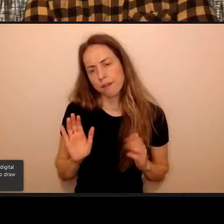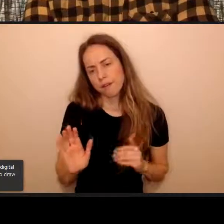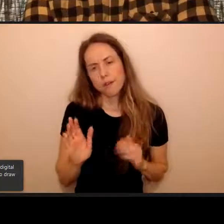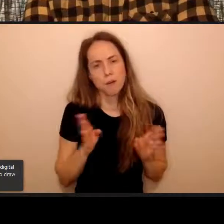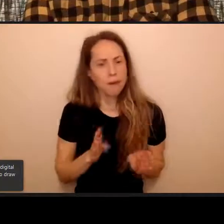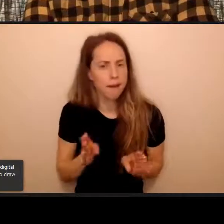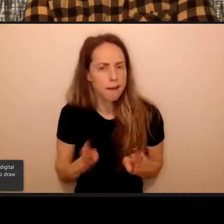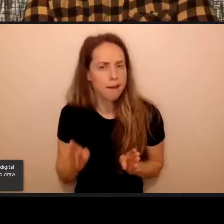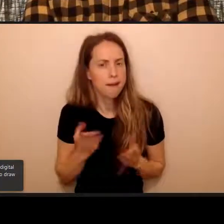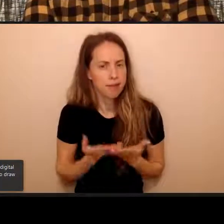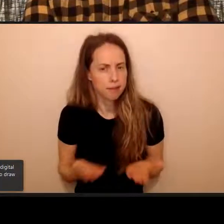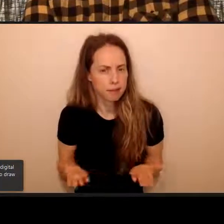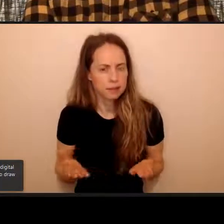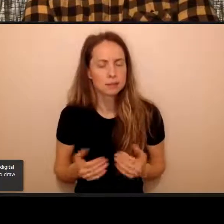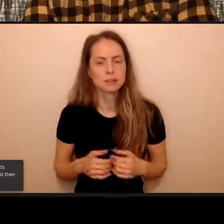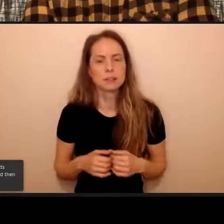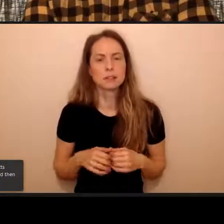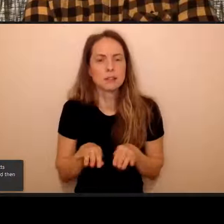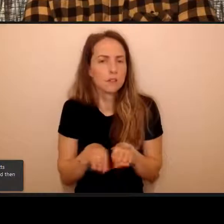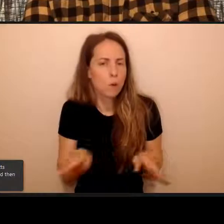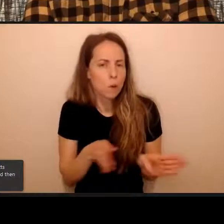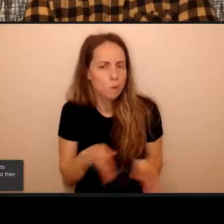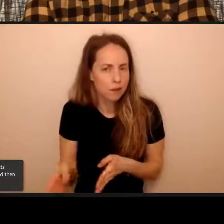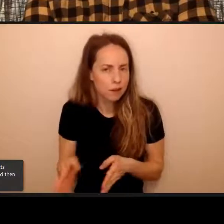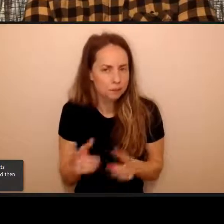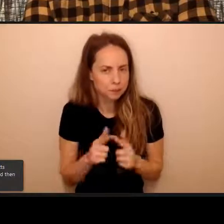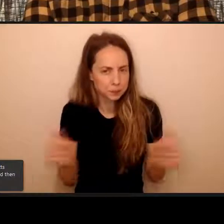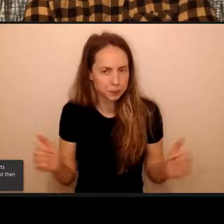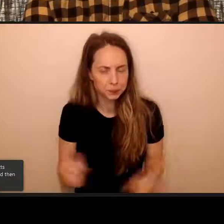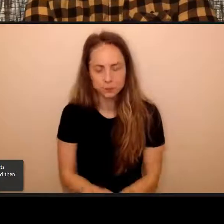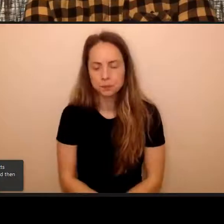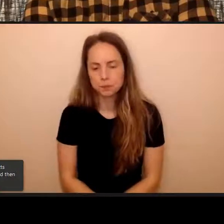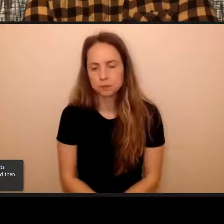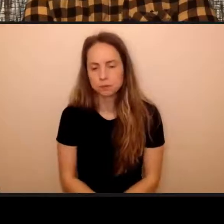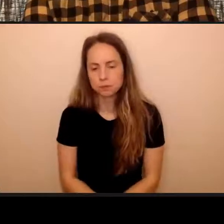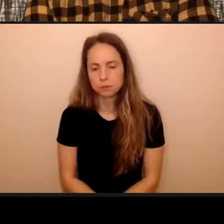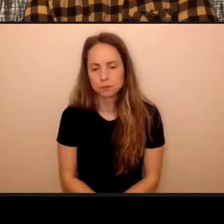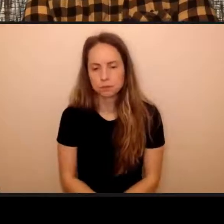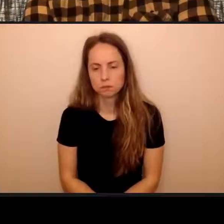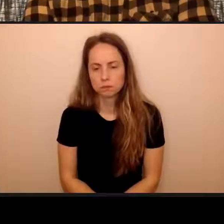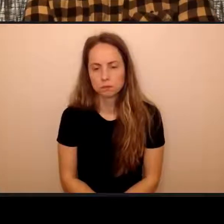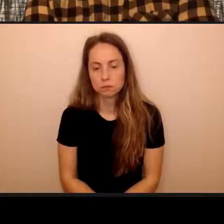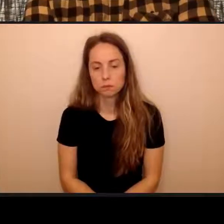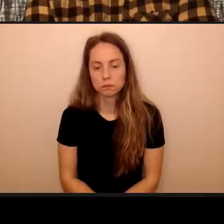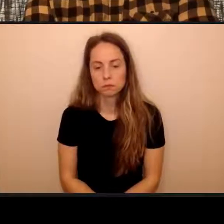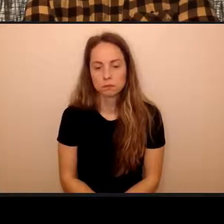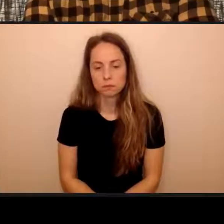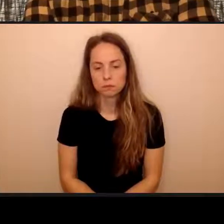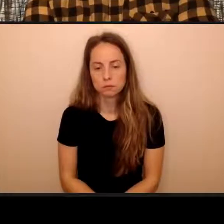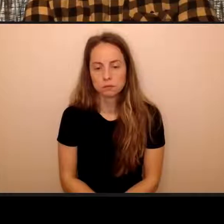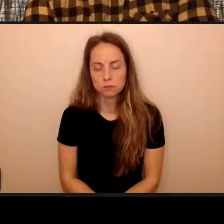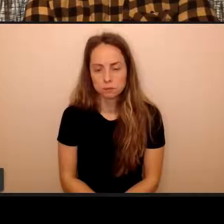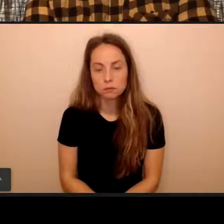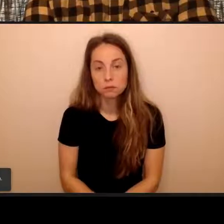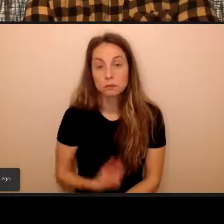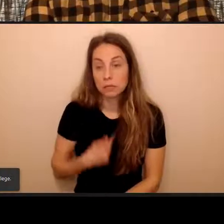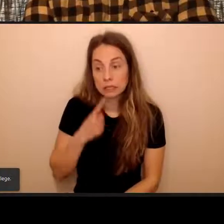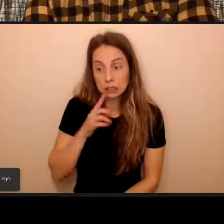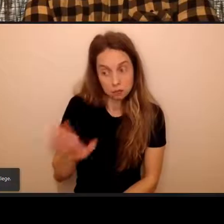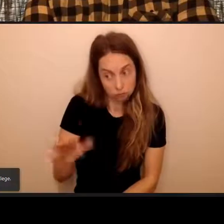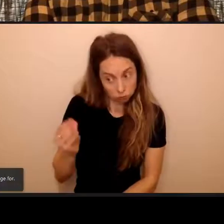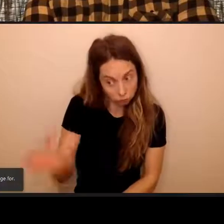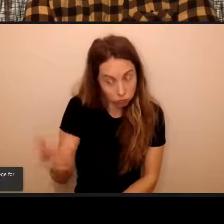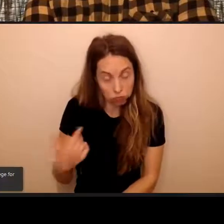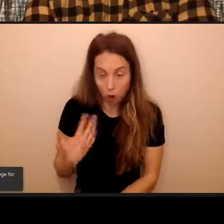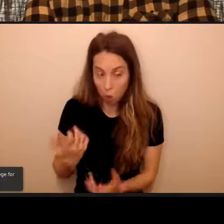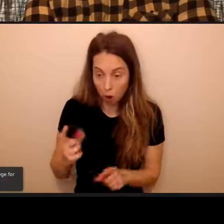plans and things and floor plans. So, but I told her that I plan to go to college